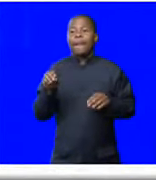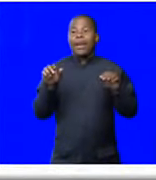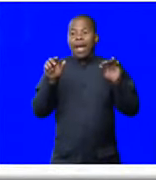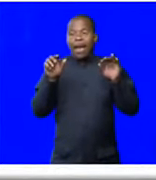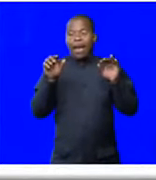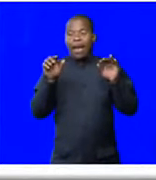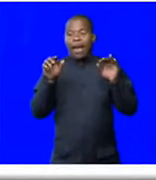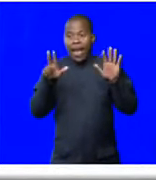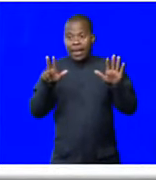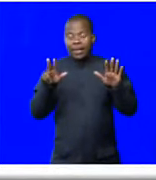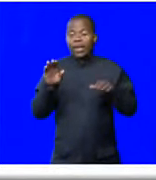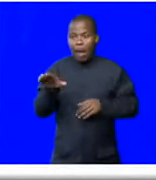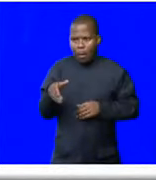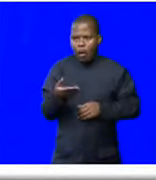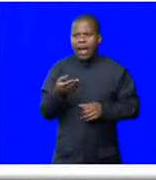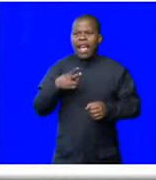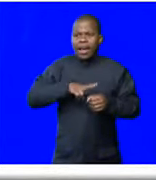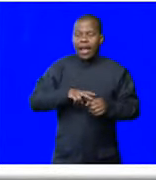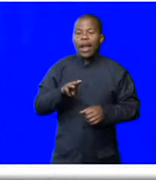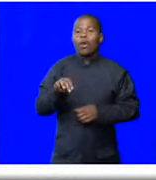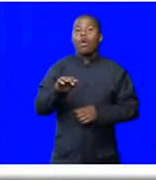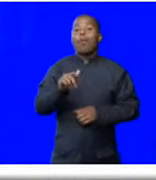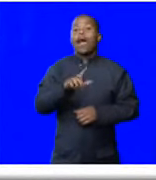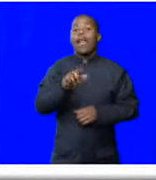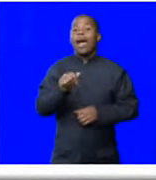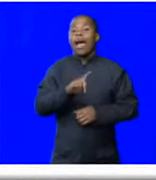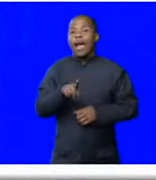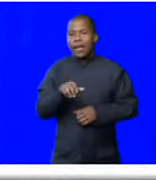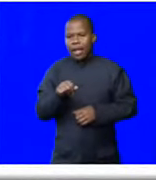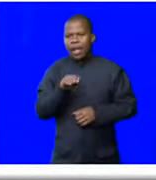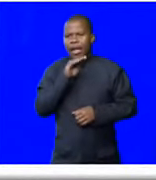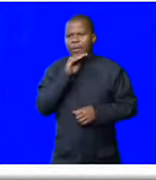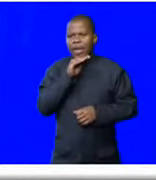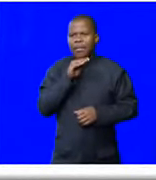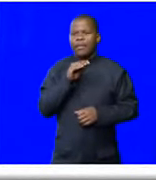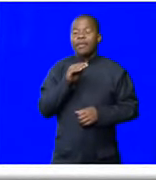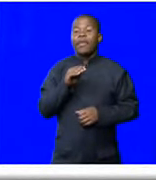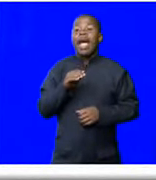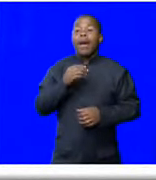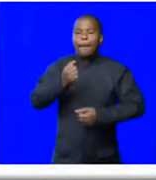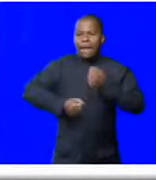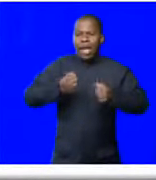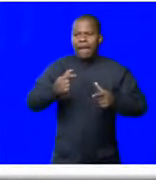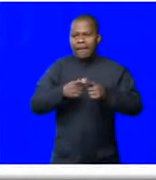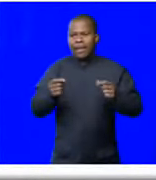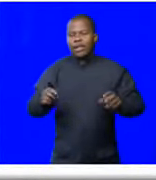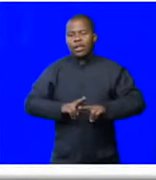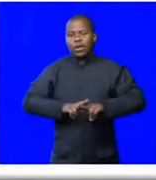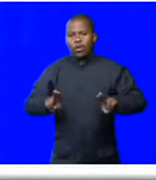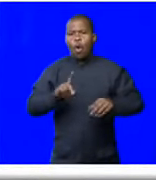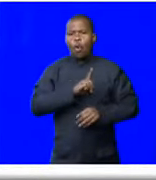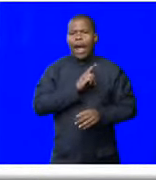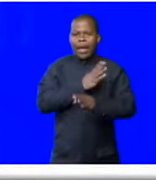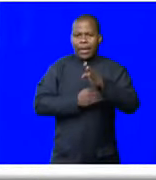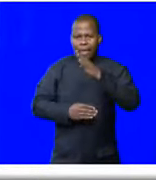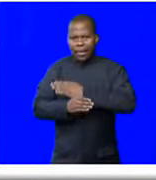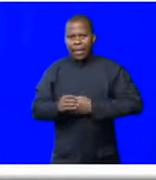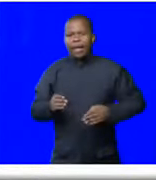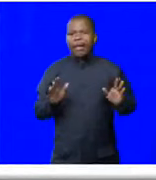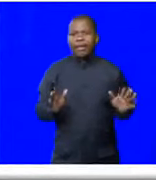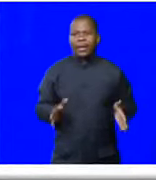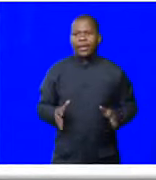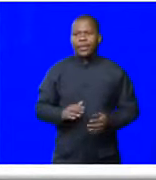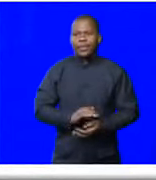was another unlucky athlete who ended up suffering an injury during his race. For Swatini TV Sports, Fabiso Msunera,